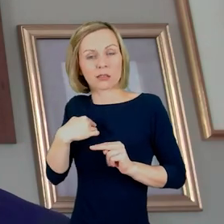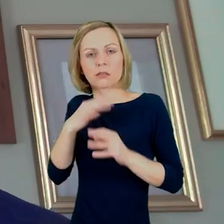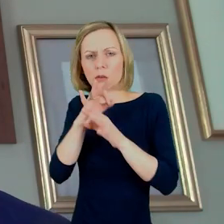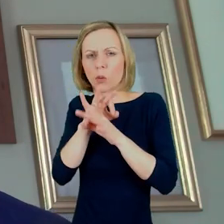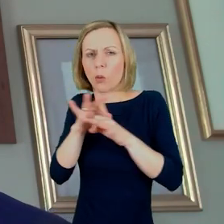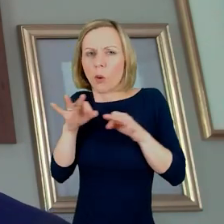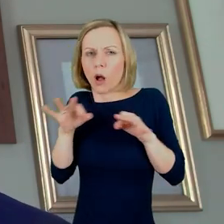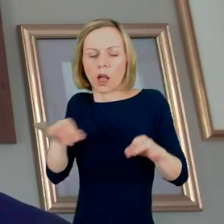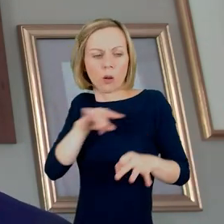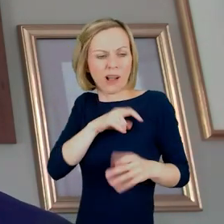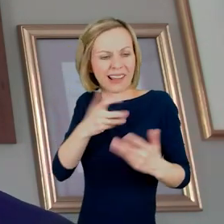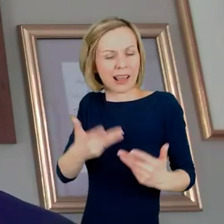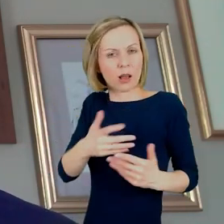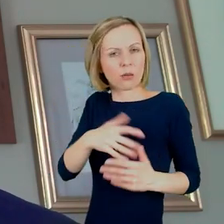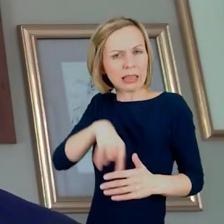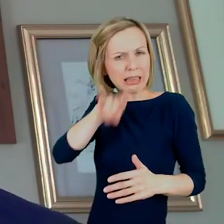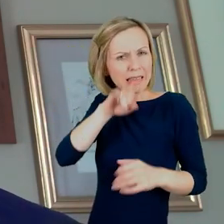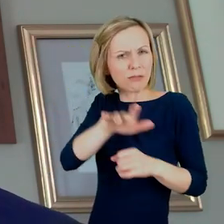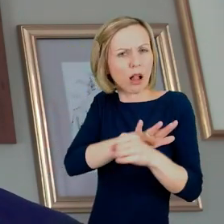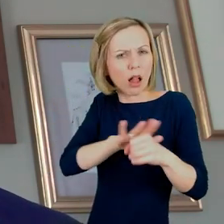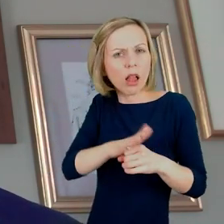evil time.